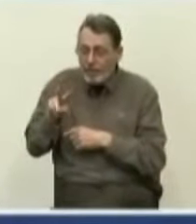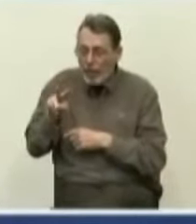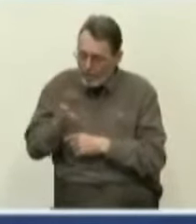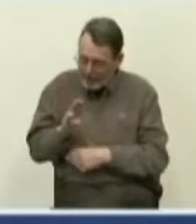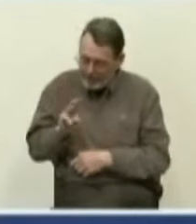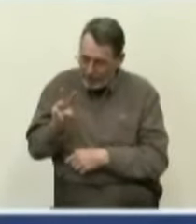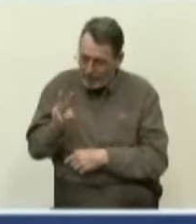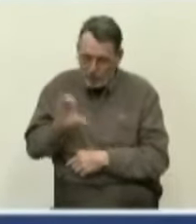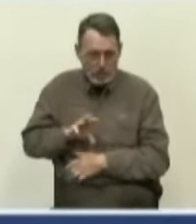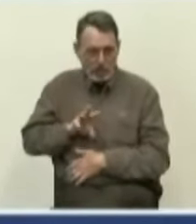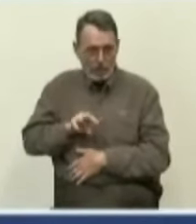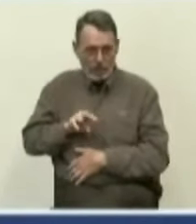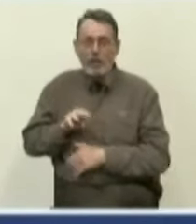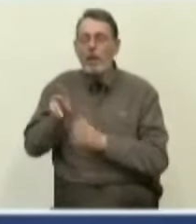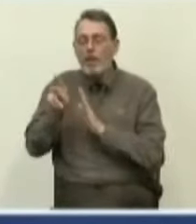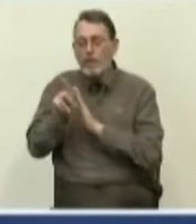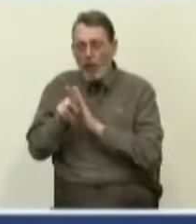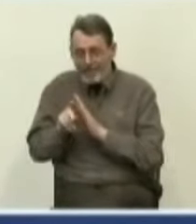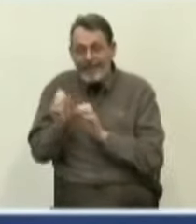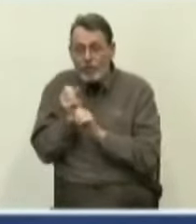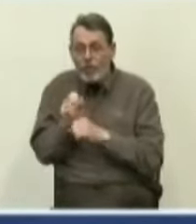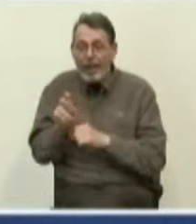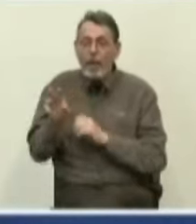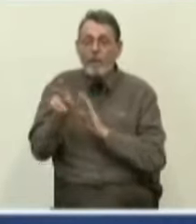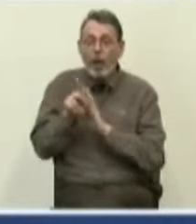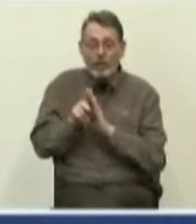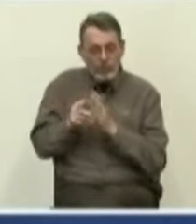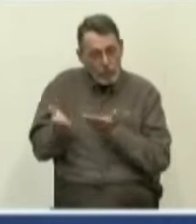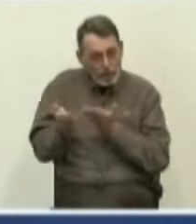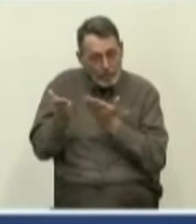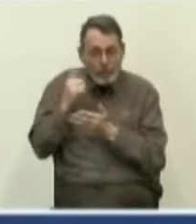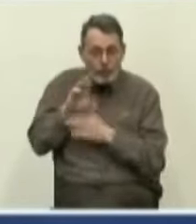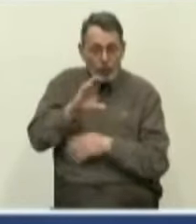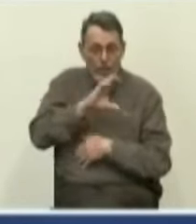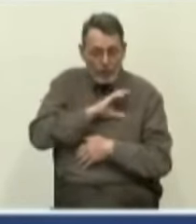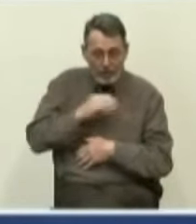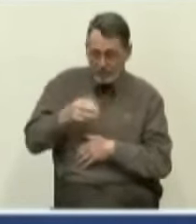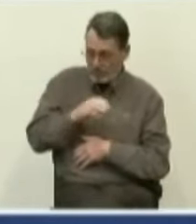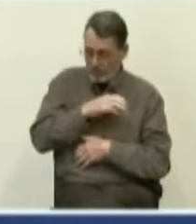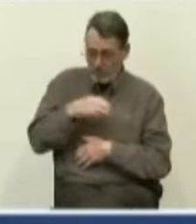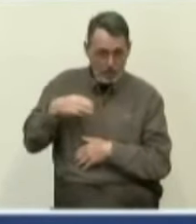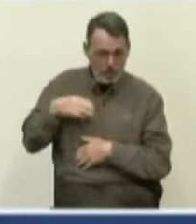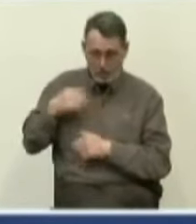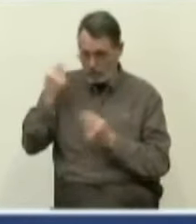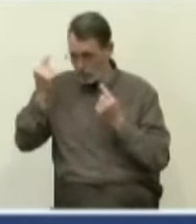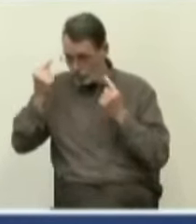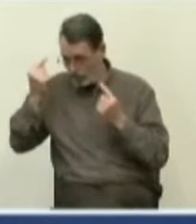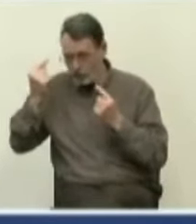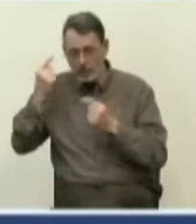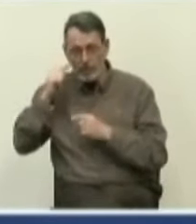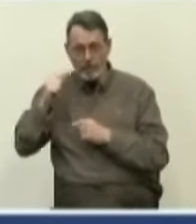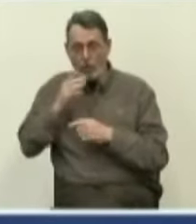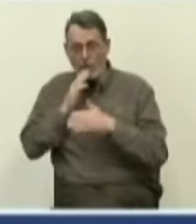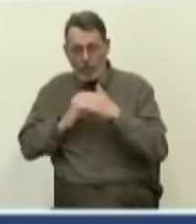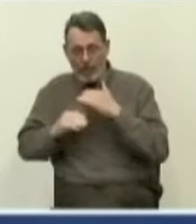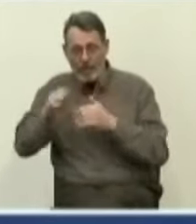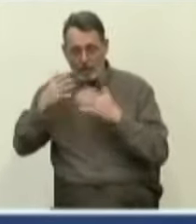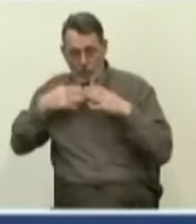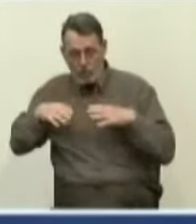policy recommendations for police commission consideration as it pertains to plainclothes